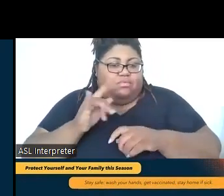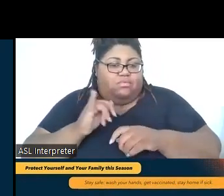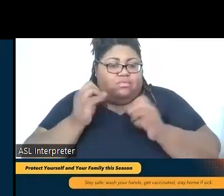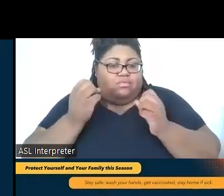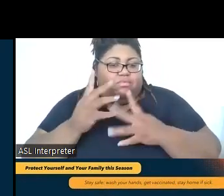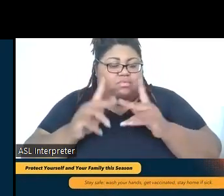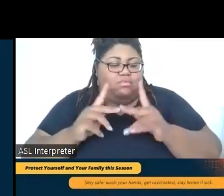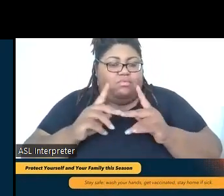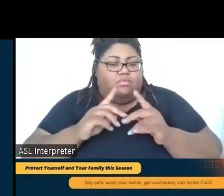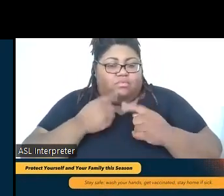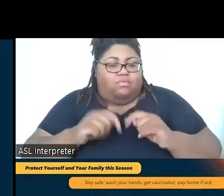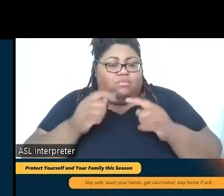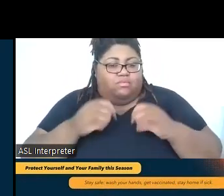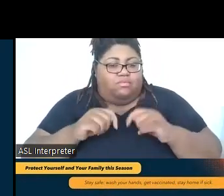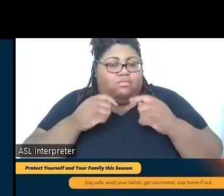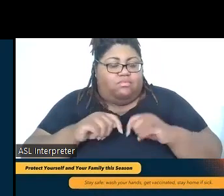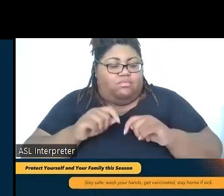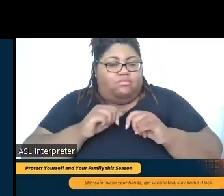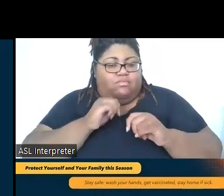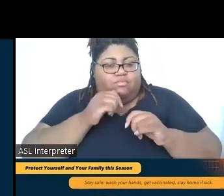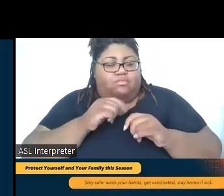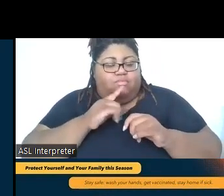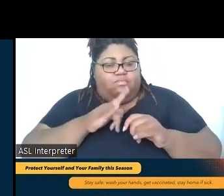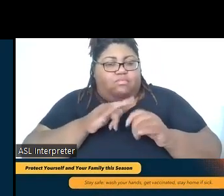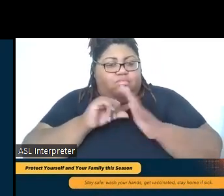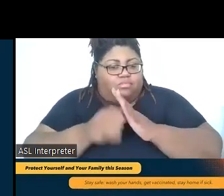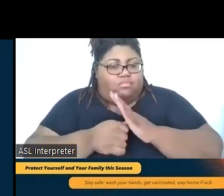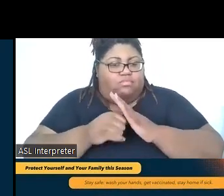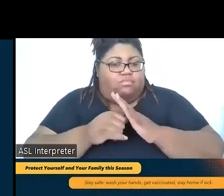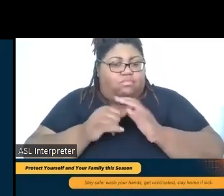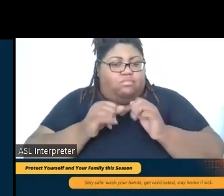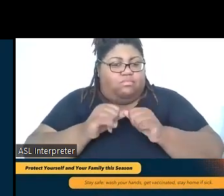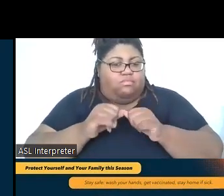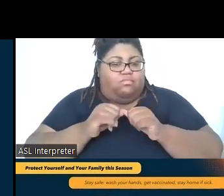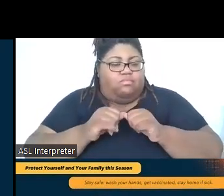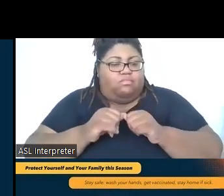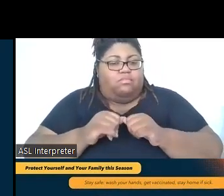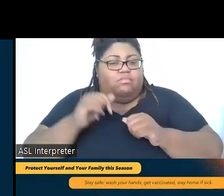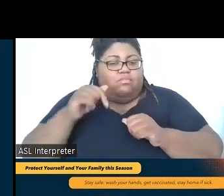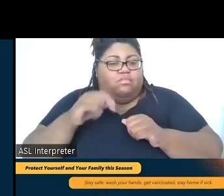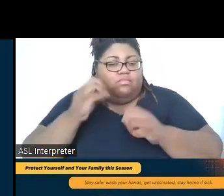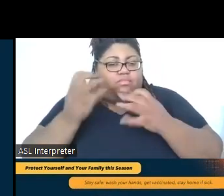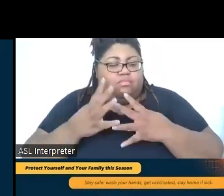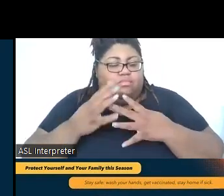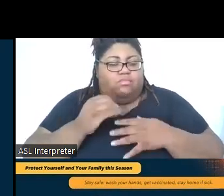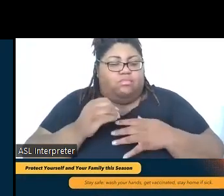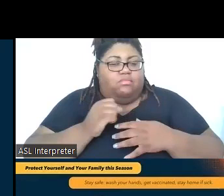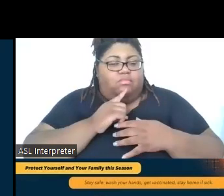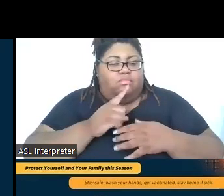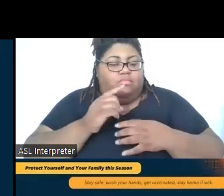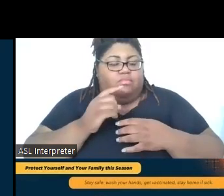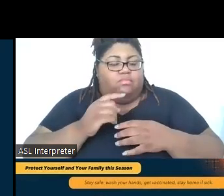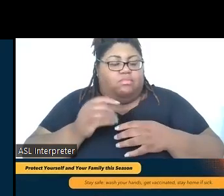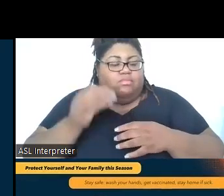best, as we are, to stay on top of information and to be accurate for yourselves, for your families, and